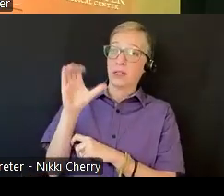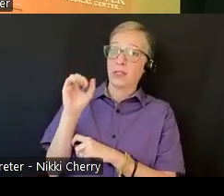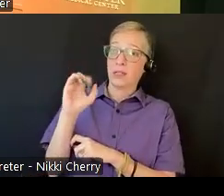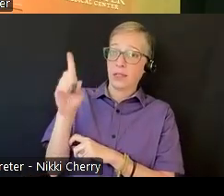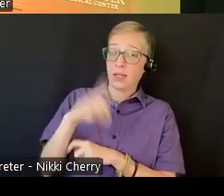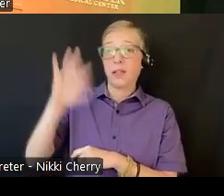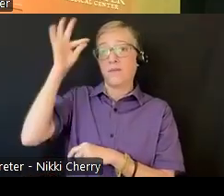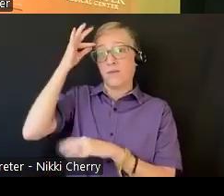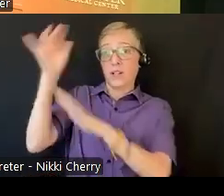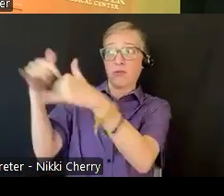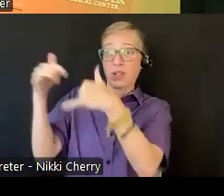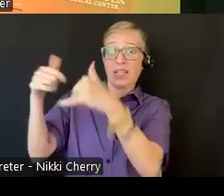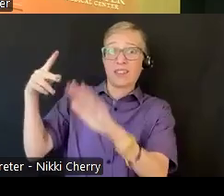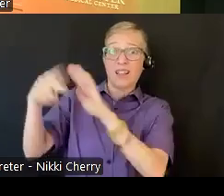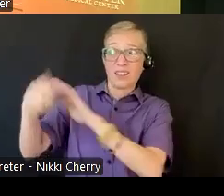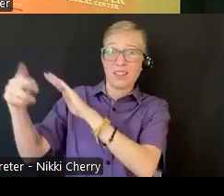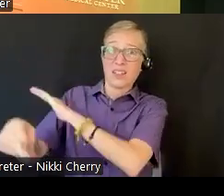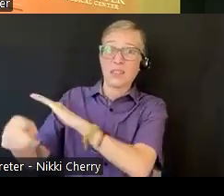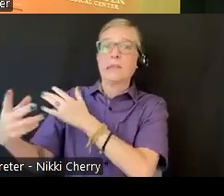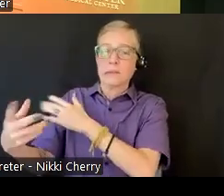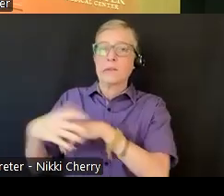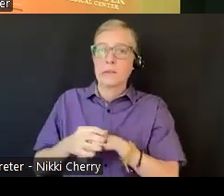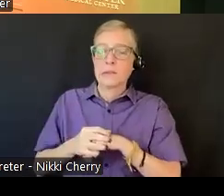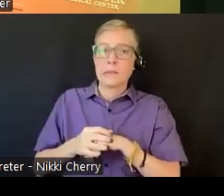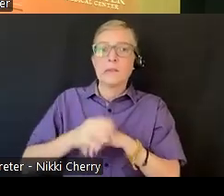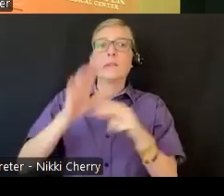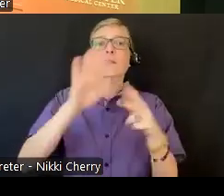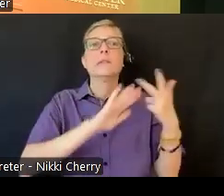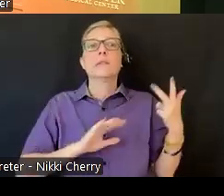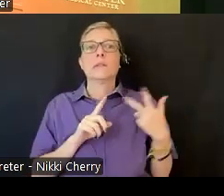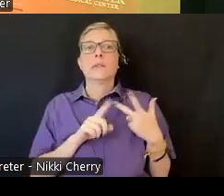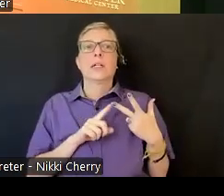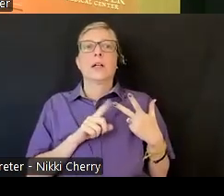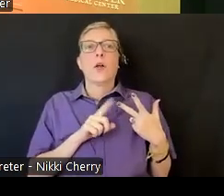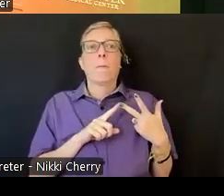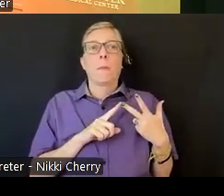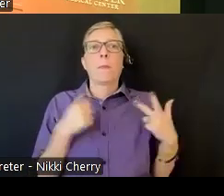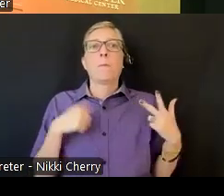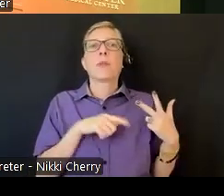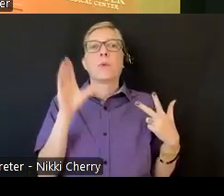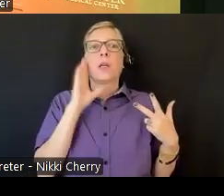talk about how do we define, how